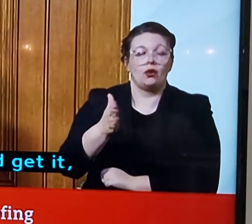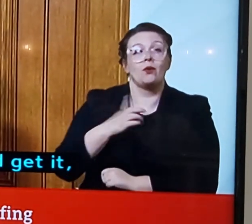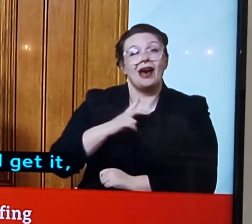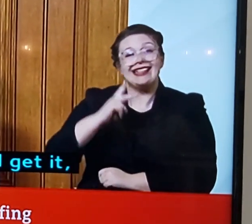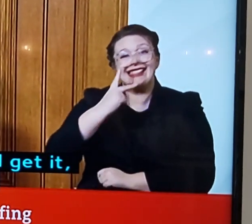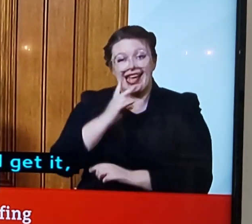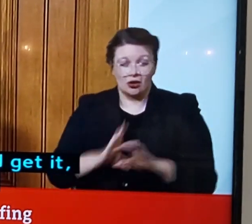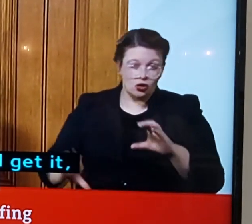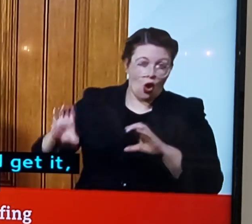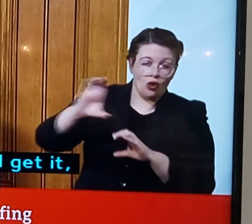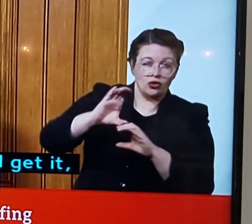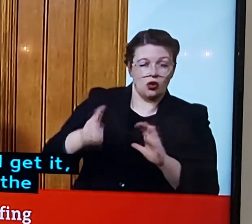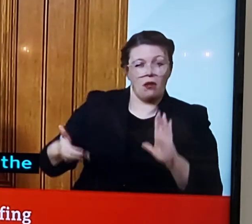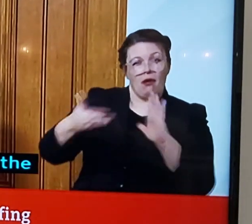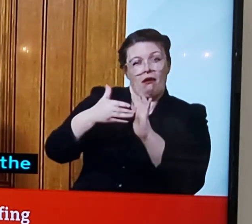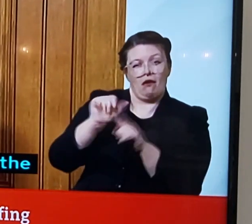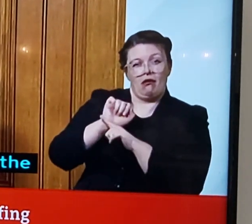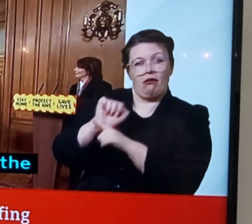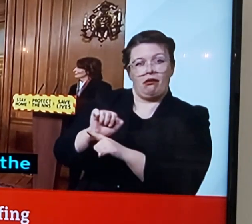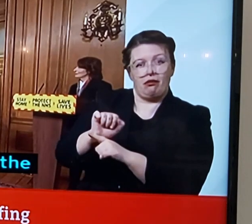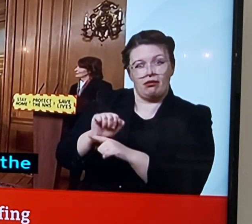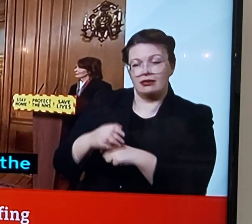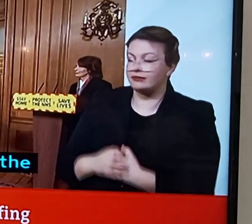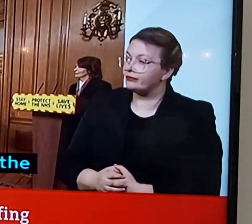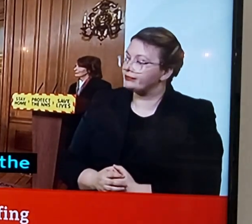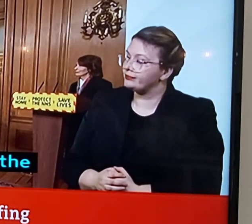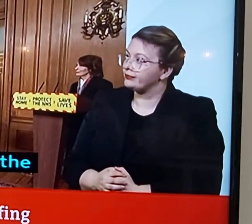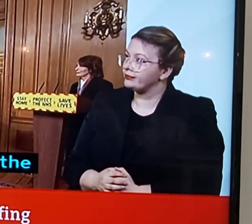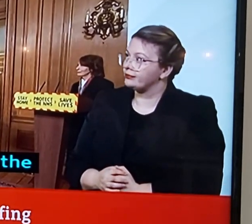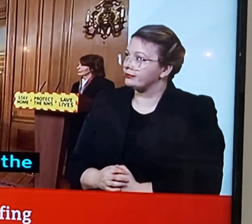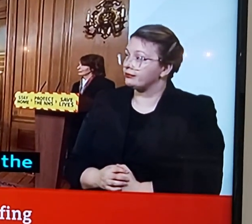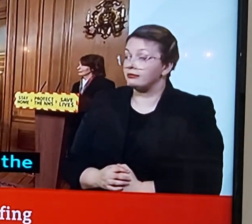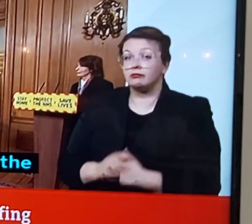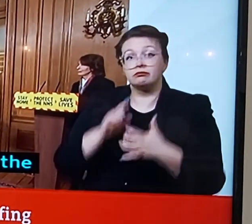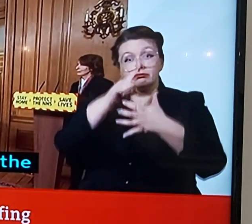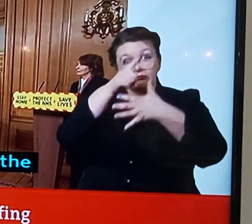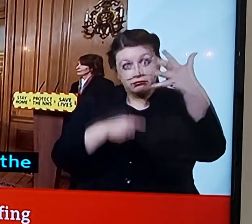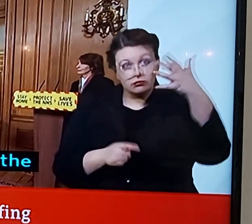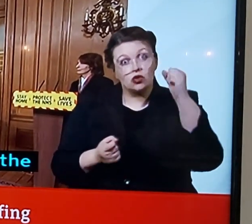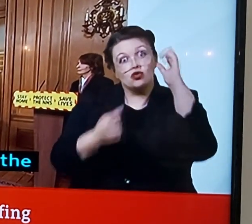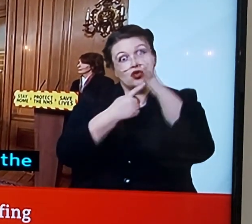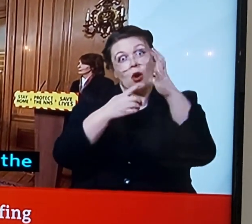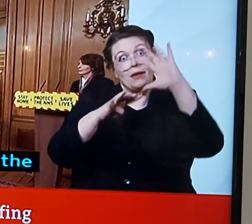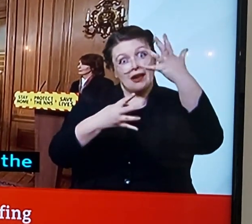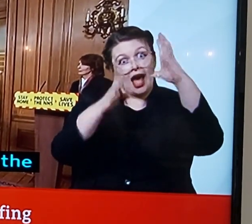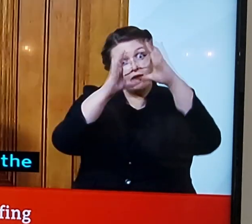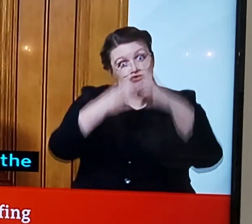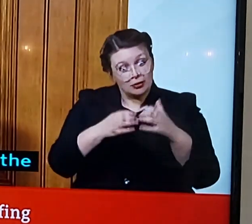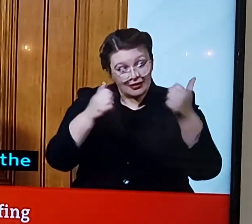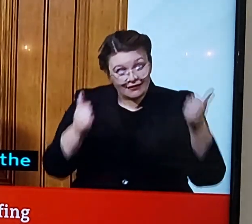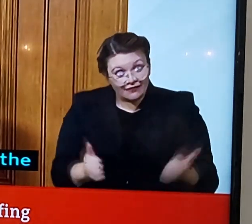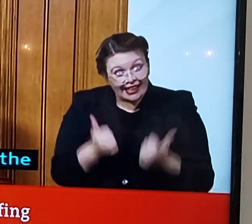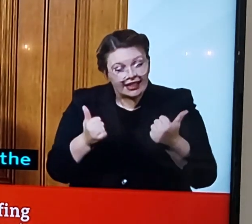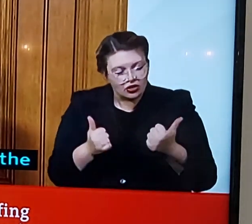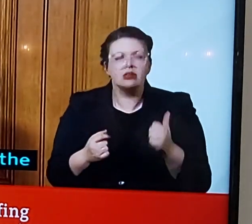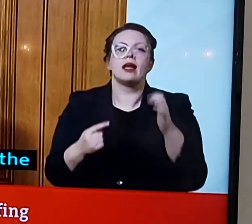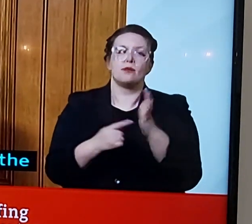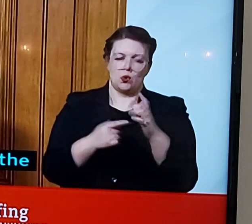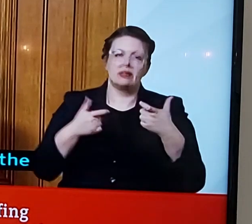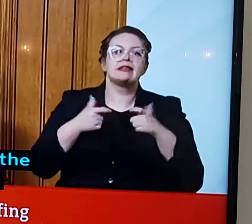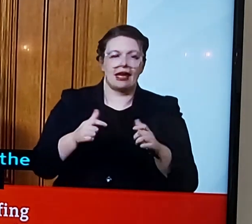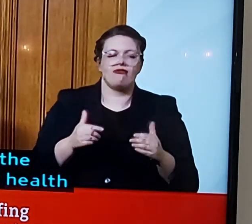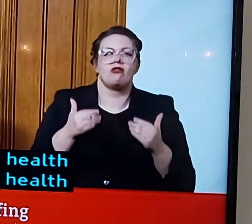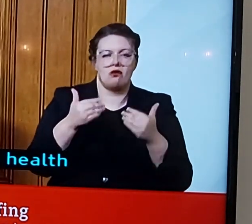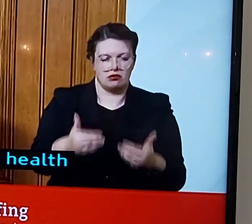conditions, it's really important they do that. Once those are vaccinated, it is also very important we start going down the ages, because people can continue to